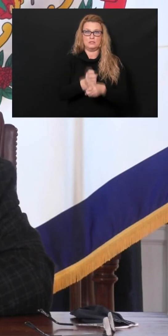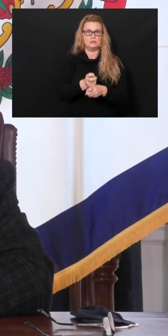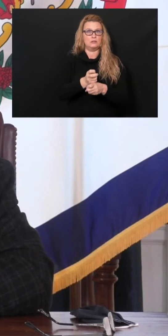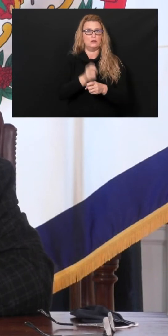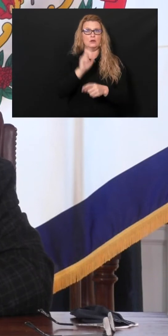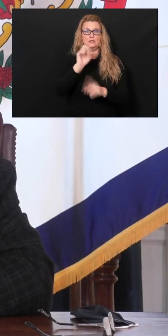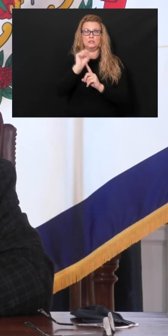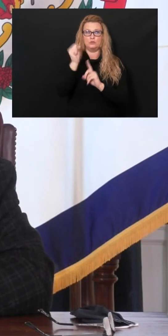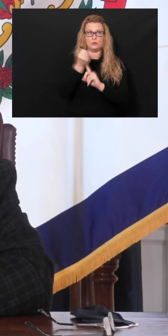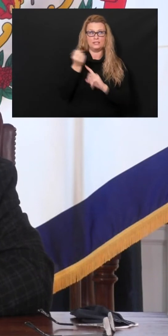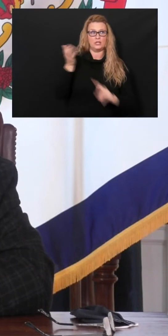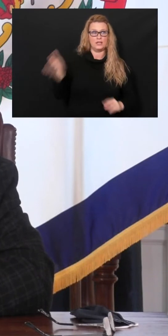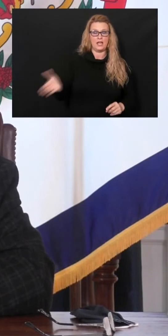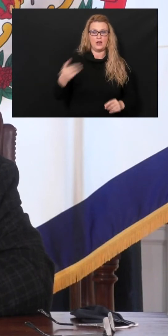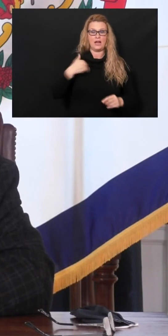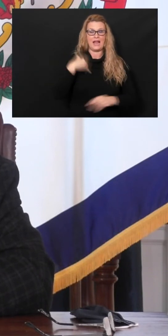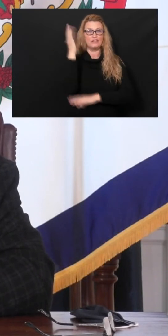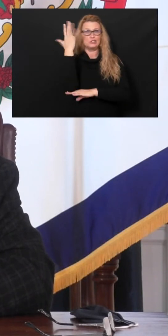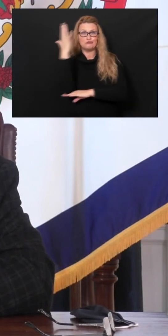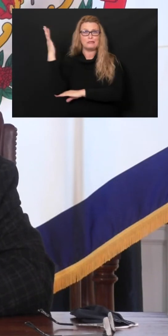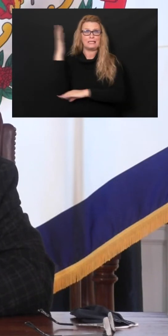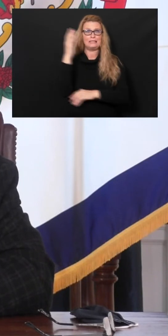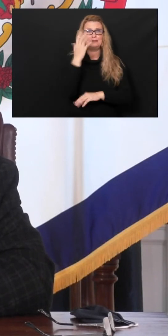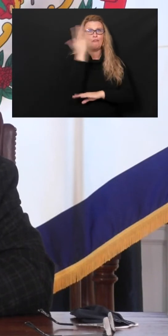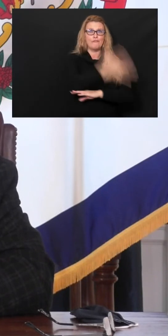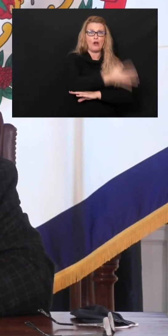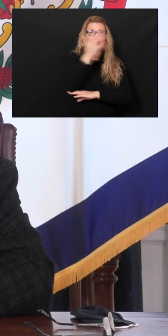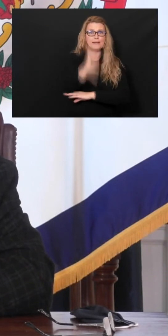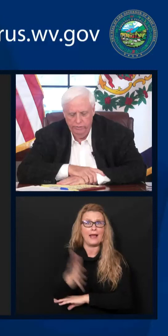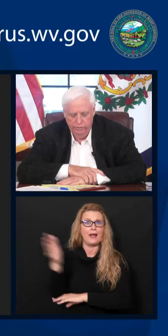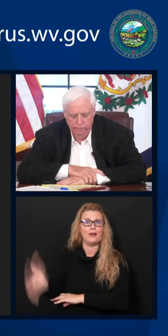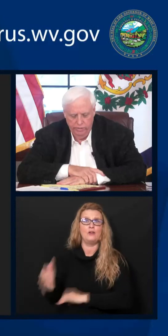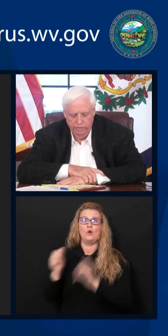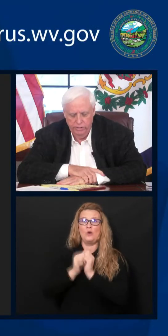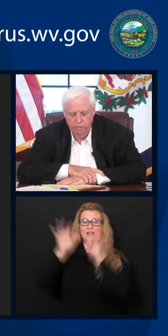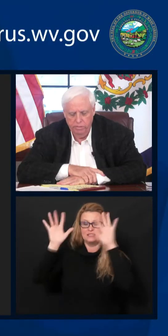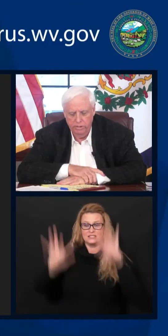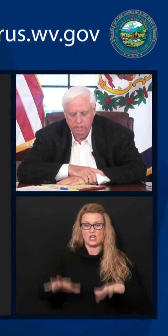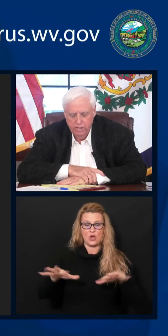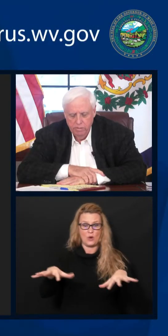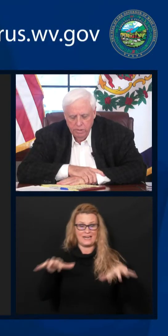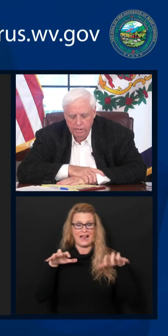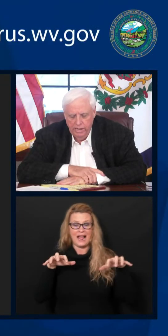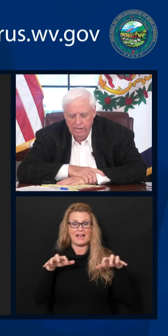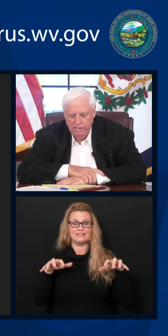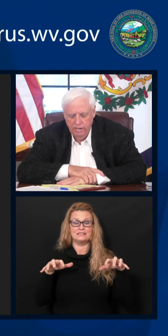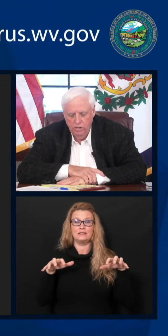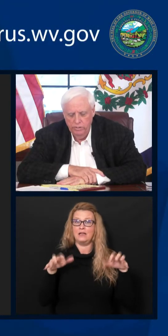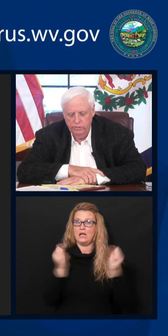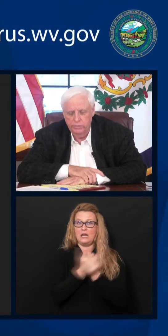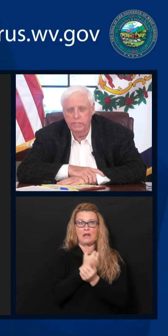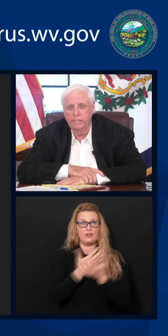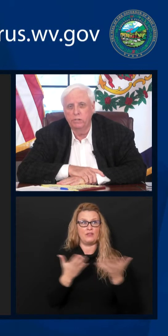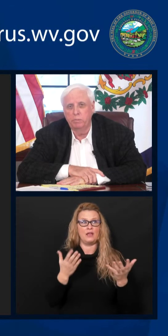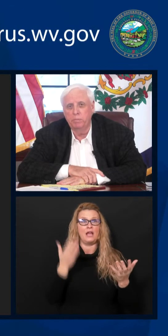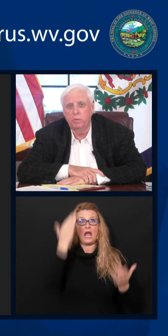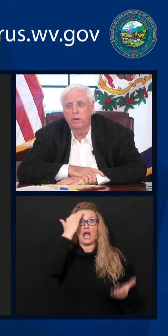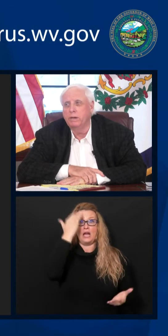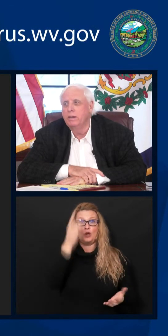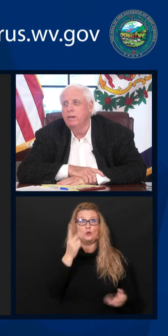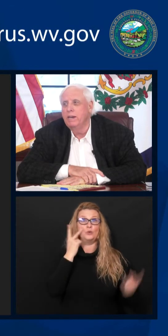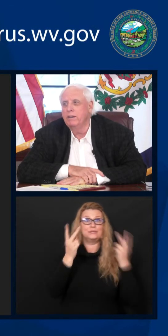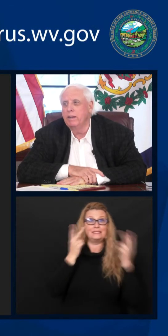getting, trees out of the roads and snow and all the issues and everything, but I know that you're seeing those